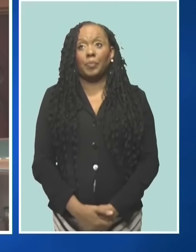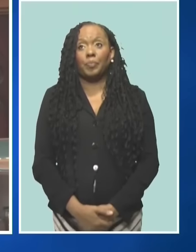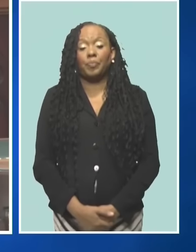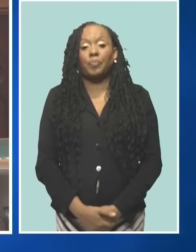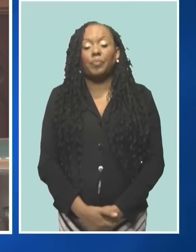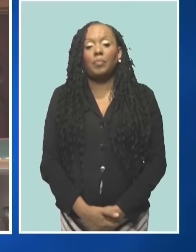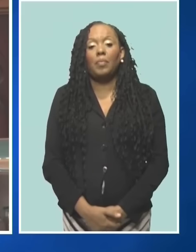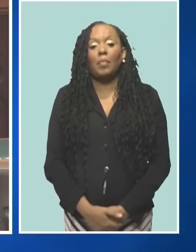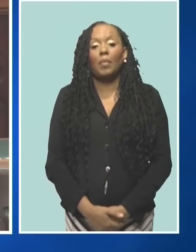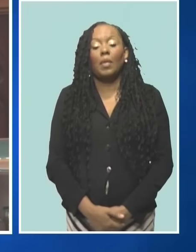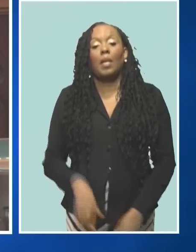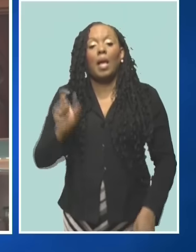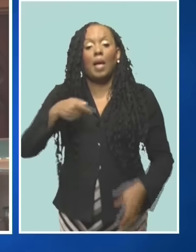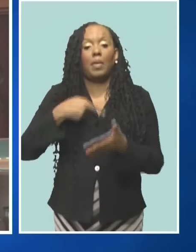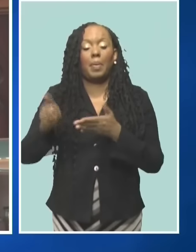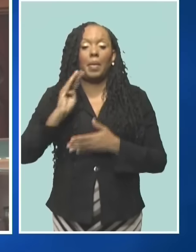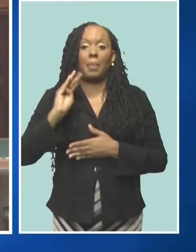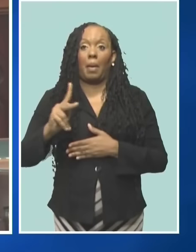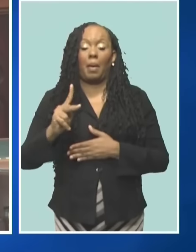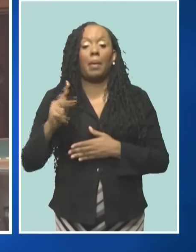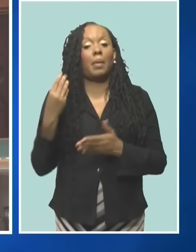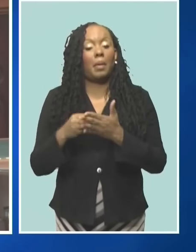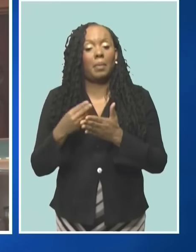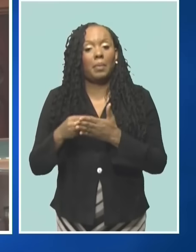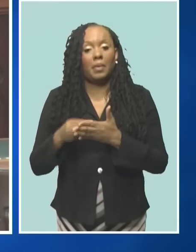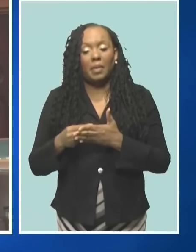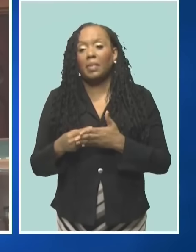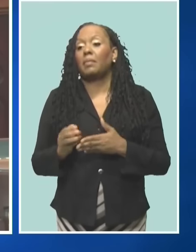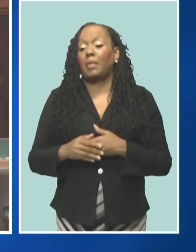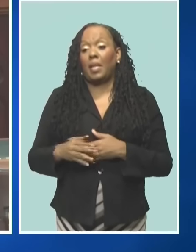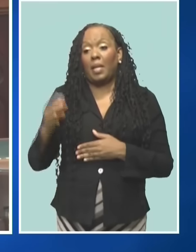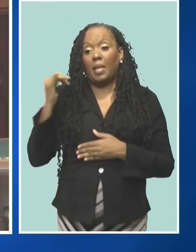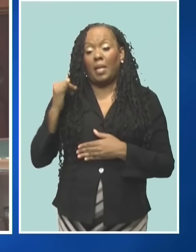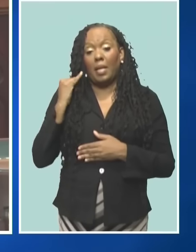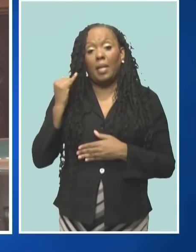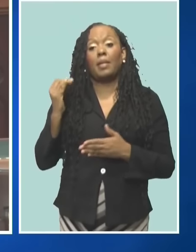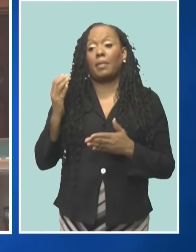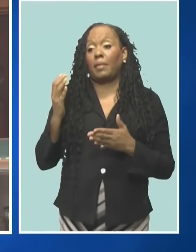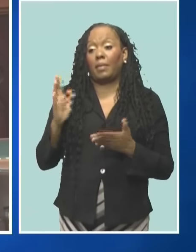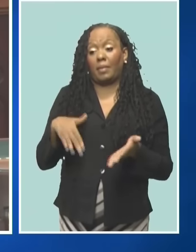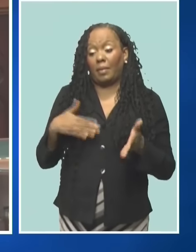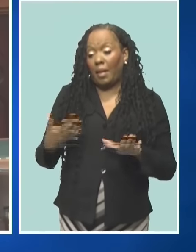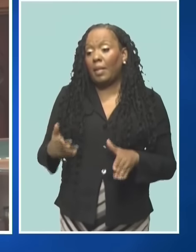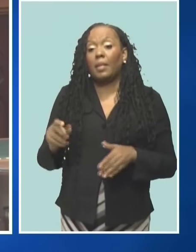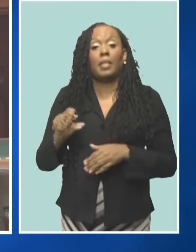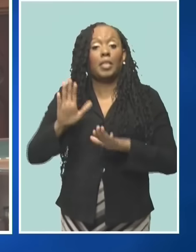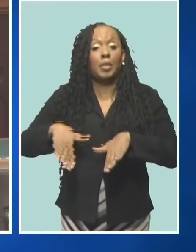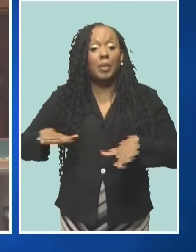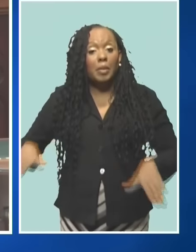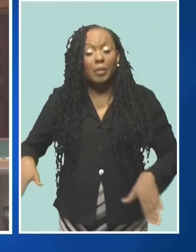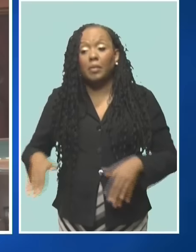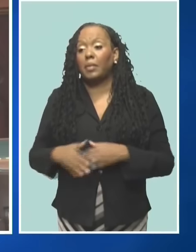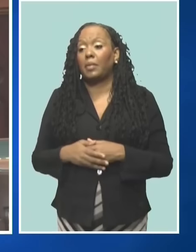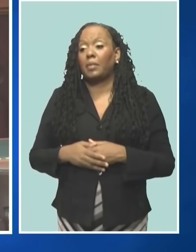They have to repay these loans, and if not them, their children and their grandchildren and great-grandchildren.